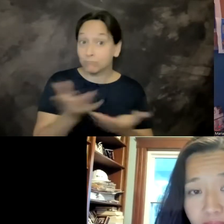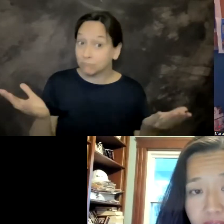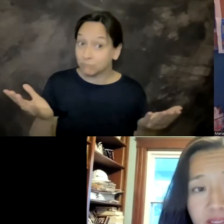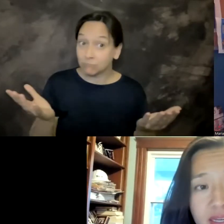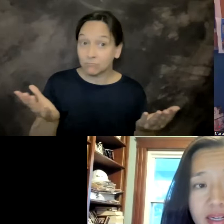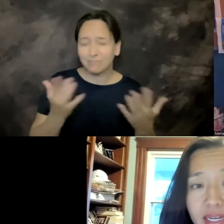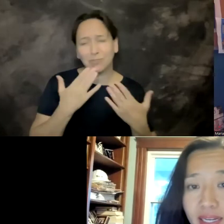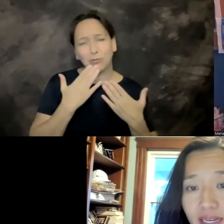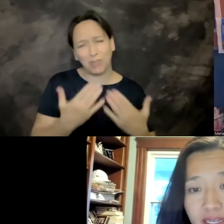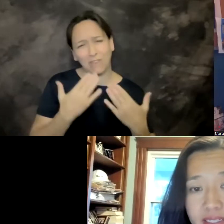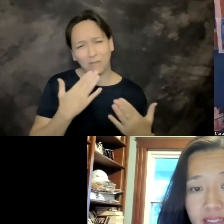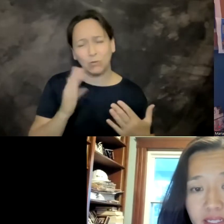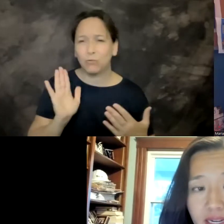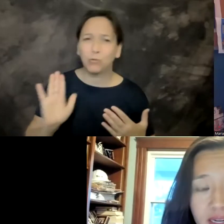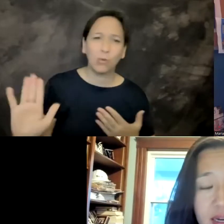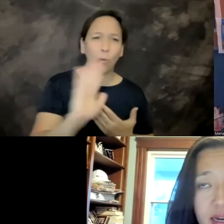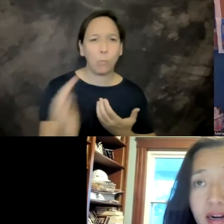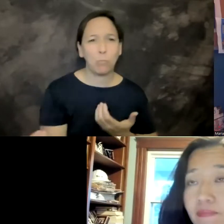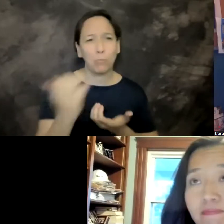partnership in this. It is